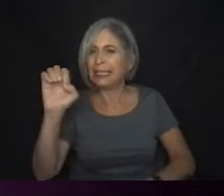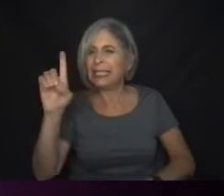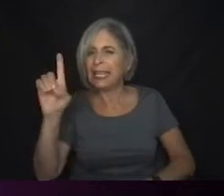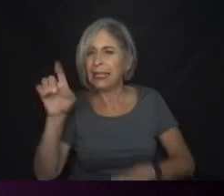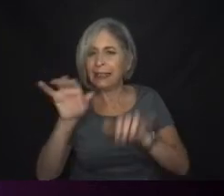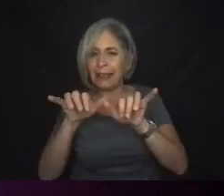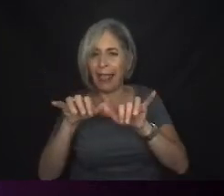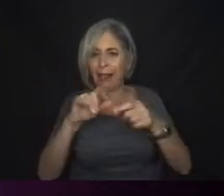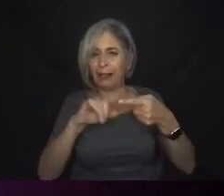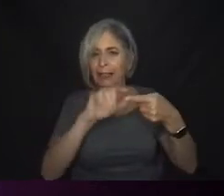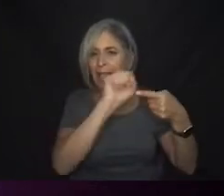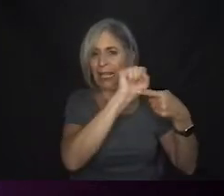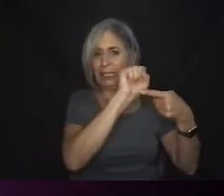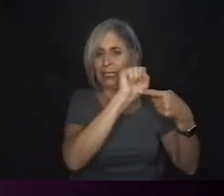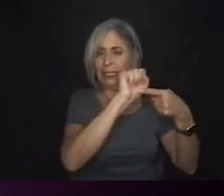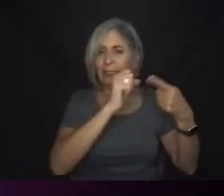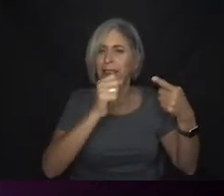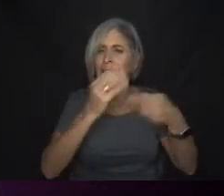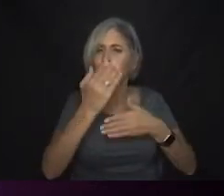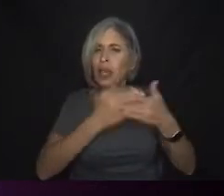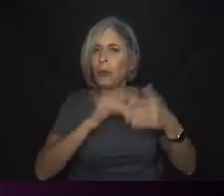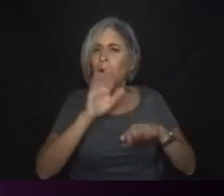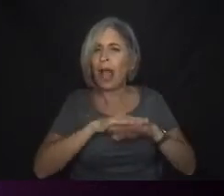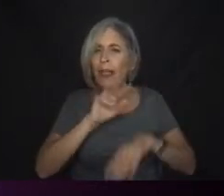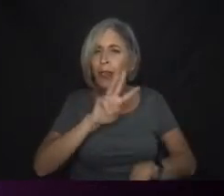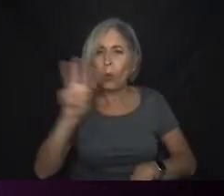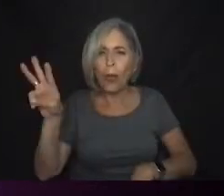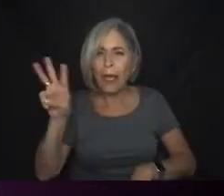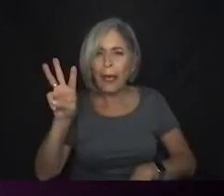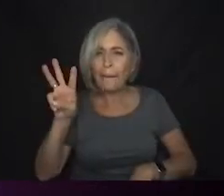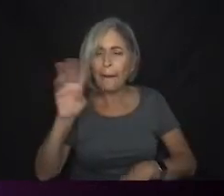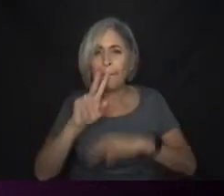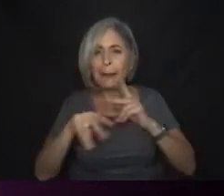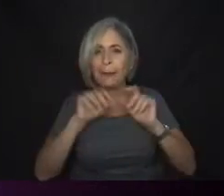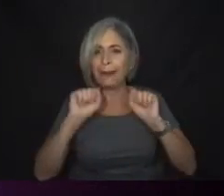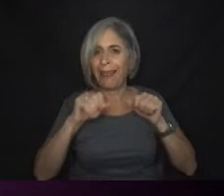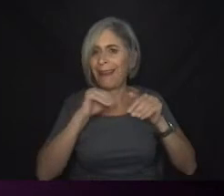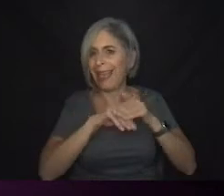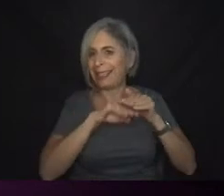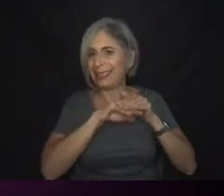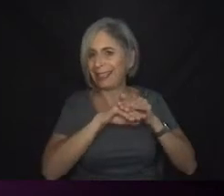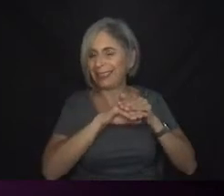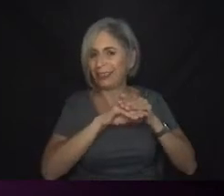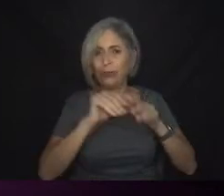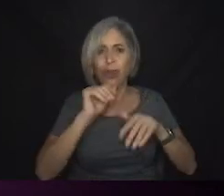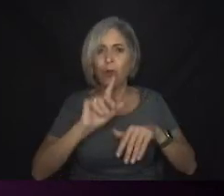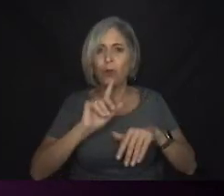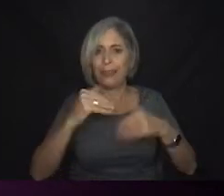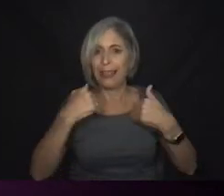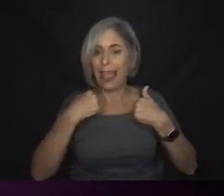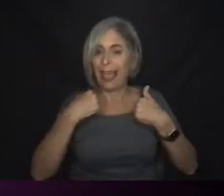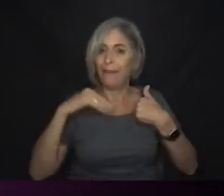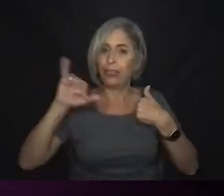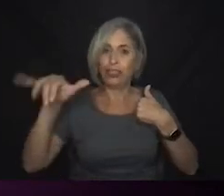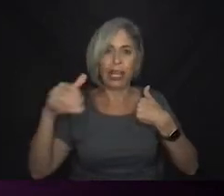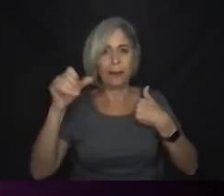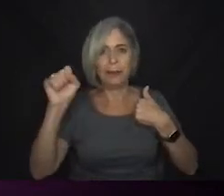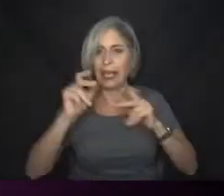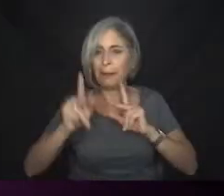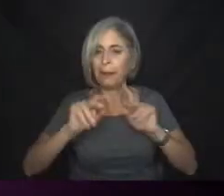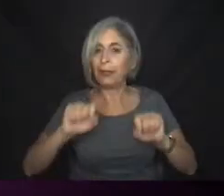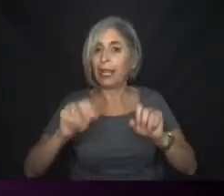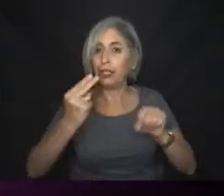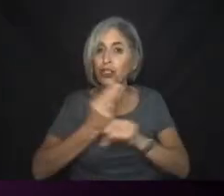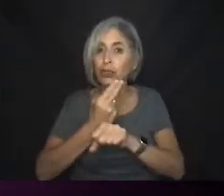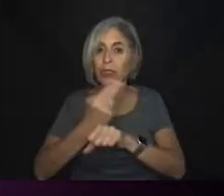like having it exist somewhere on the web that people can access it. If you don't really have a Jamstack app that people can use if